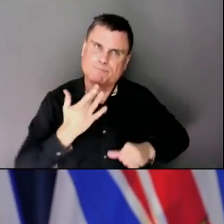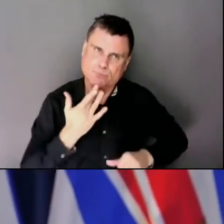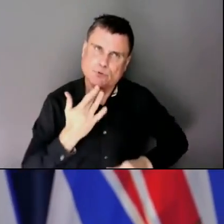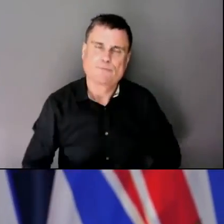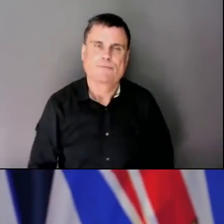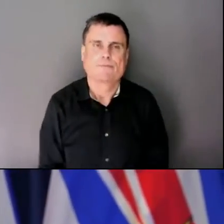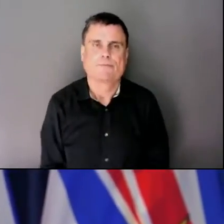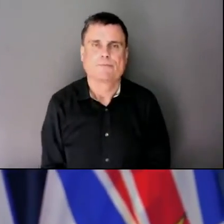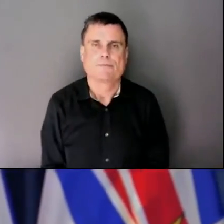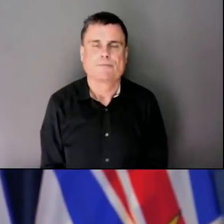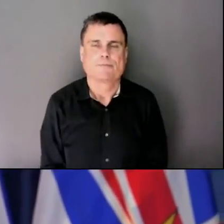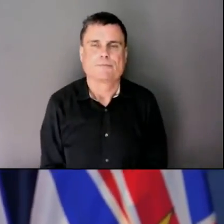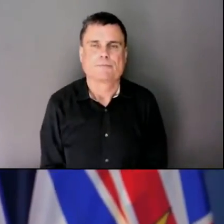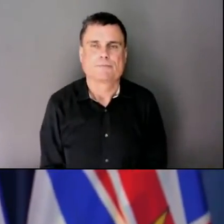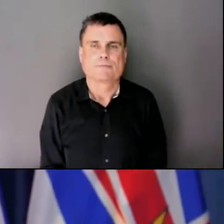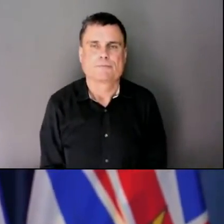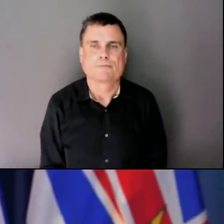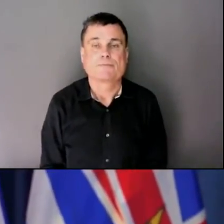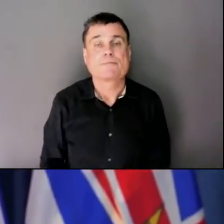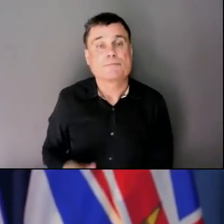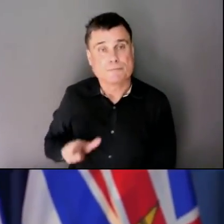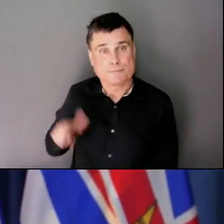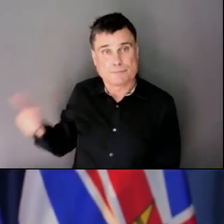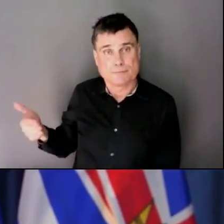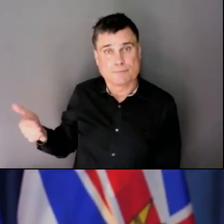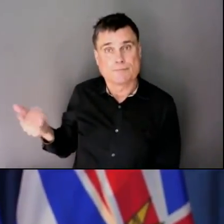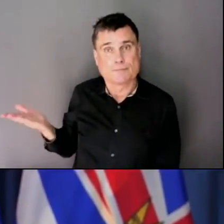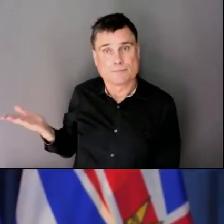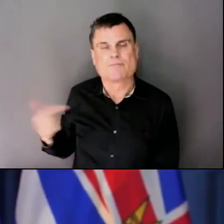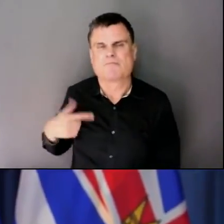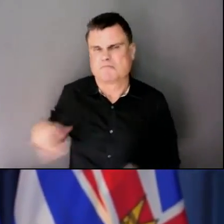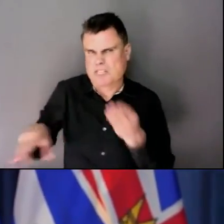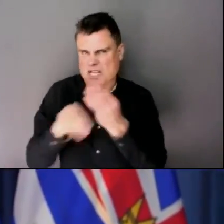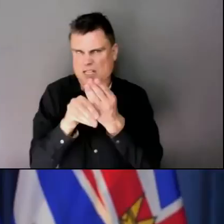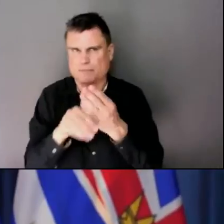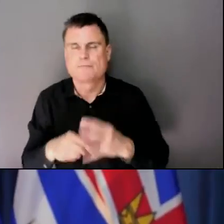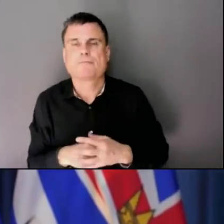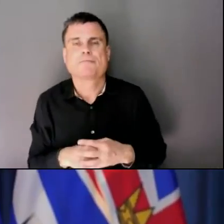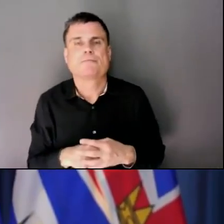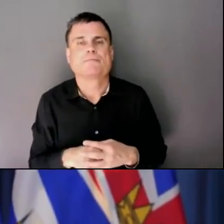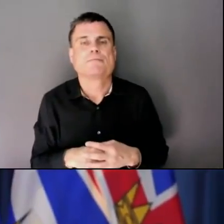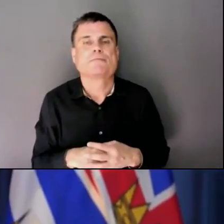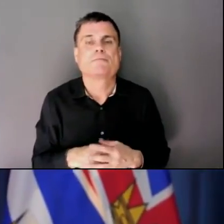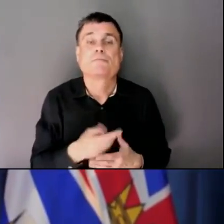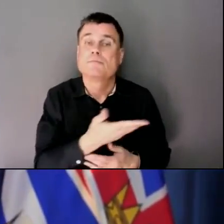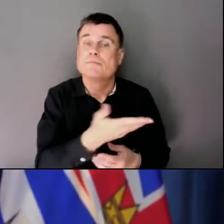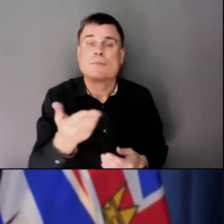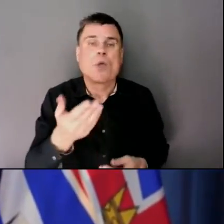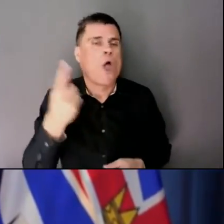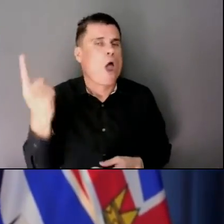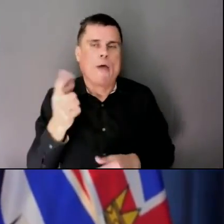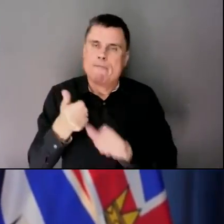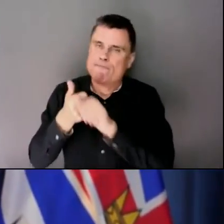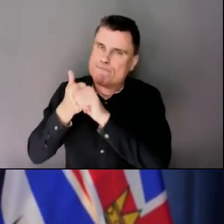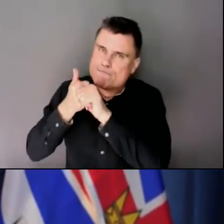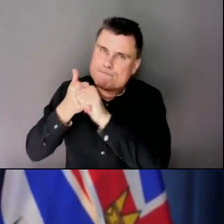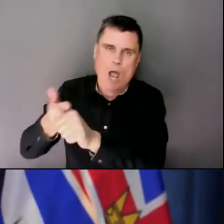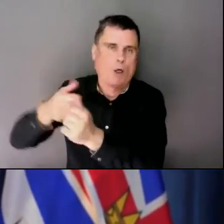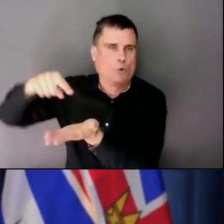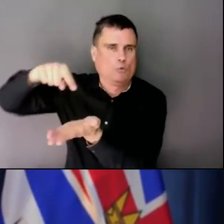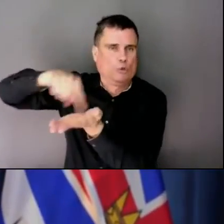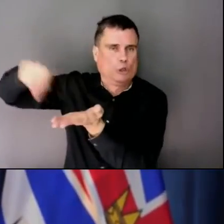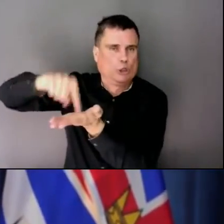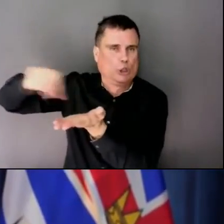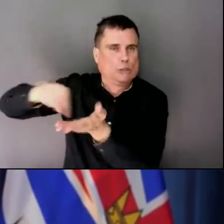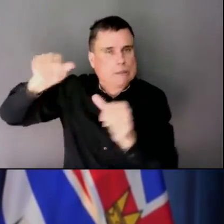And all I can really add to Dr. Henry's answer is that we'll be guided by the science. I know that I would very much like to go to a lacrosse game